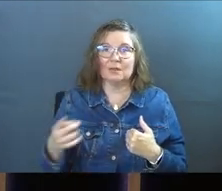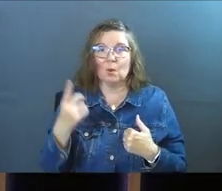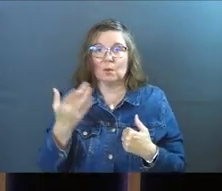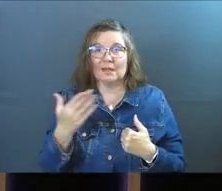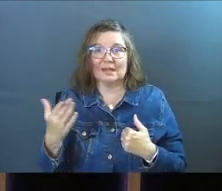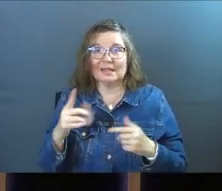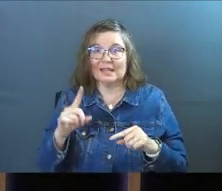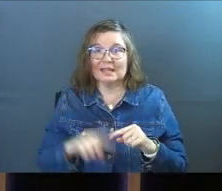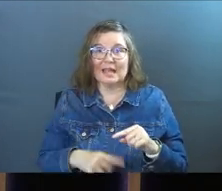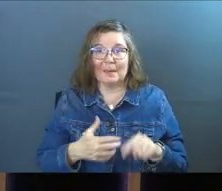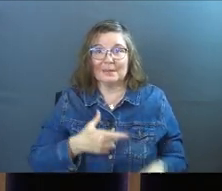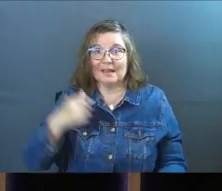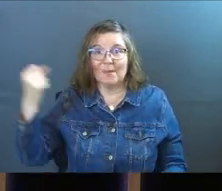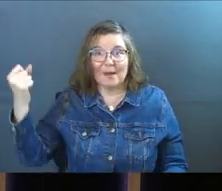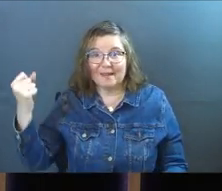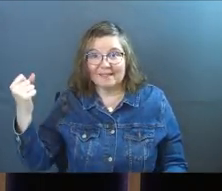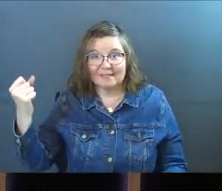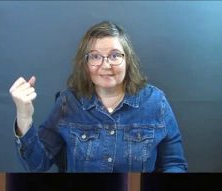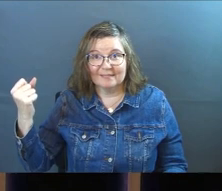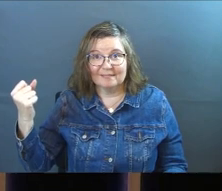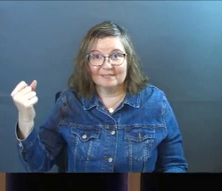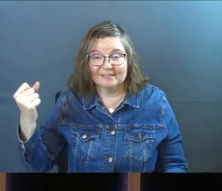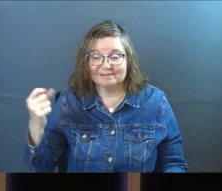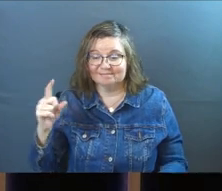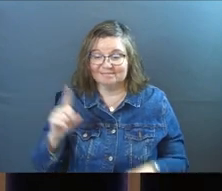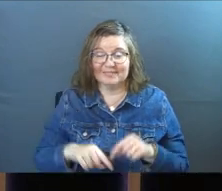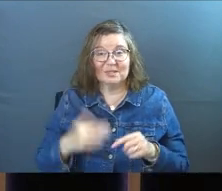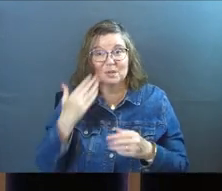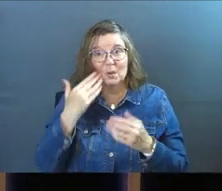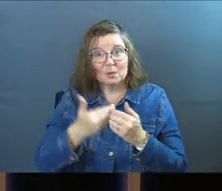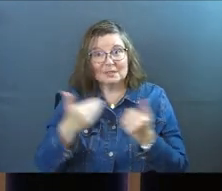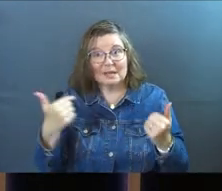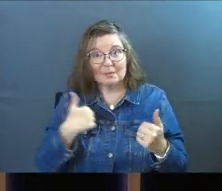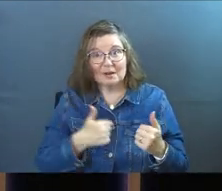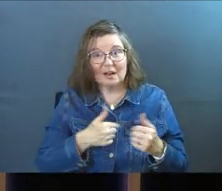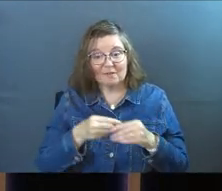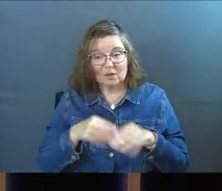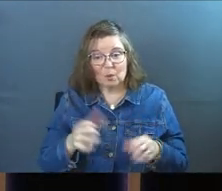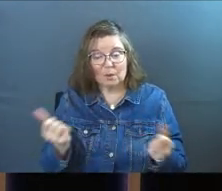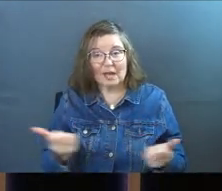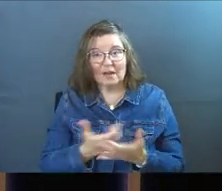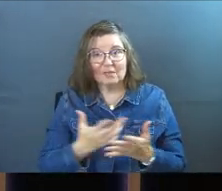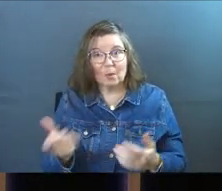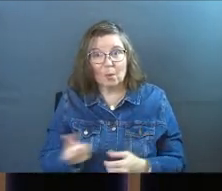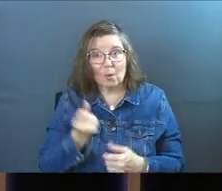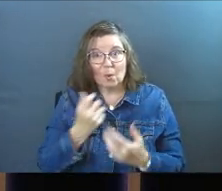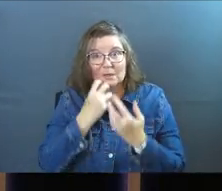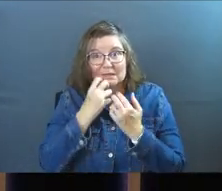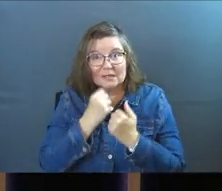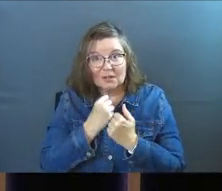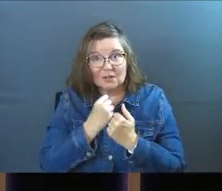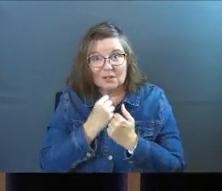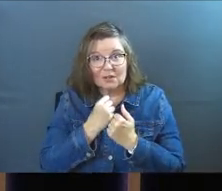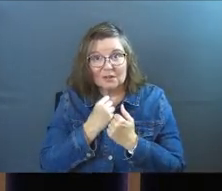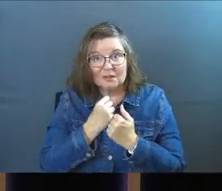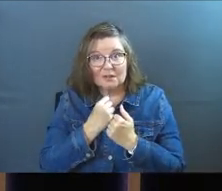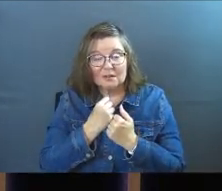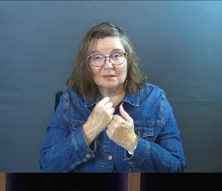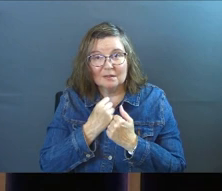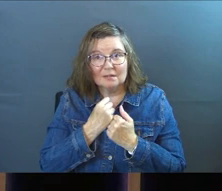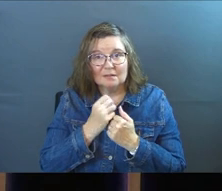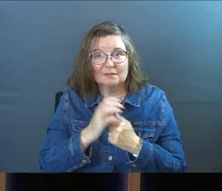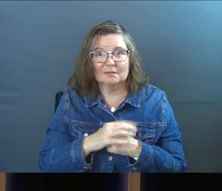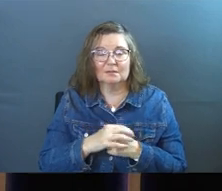only thing that can't be taken away. Amen. You know what separates all of us from losing everything we hold dear?